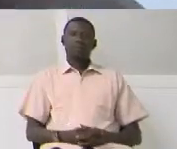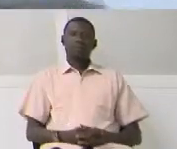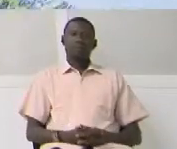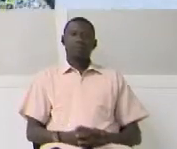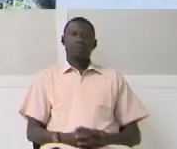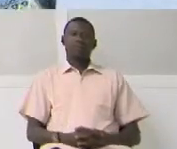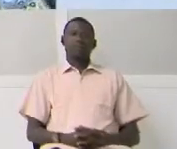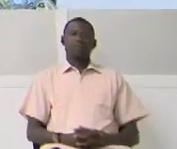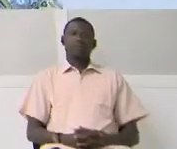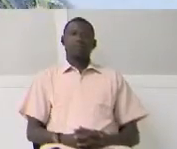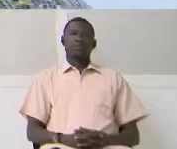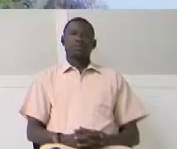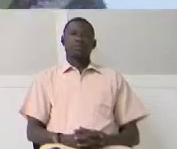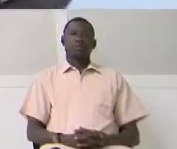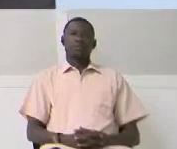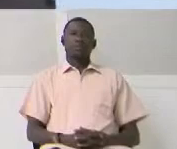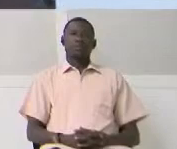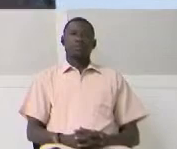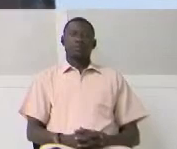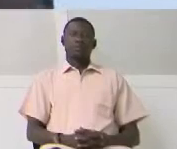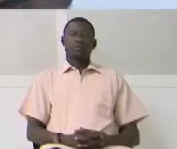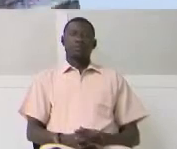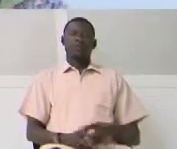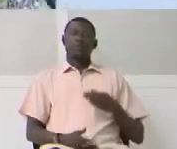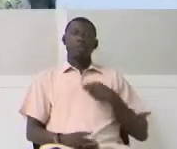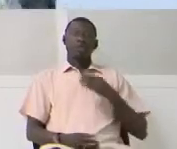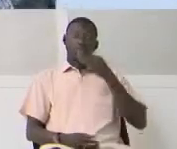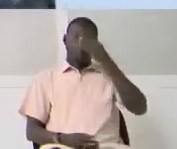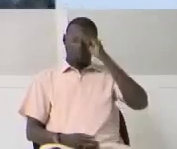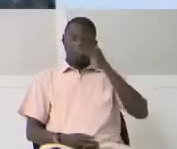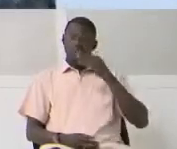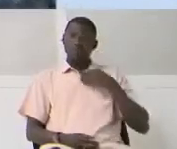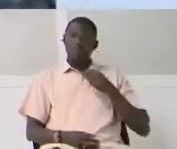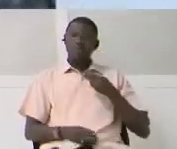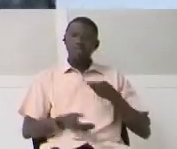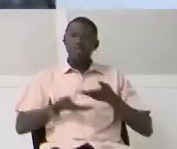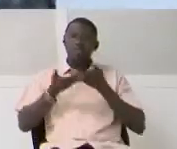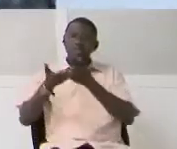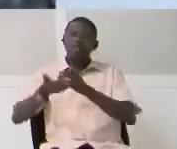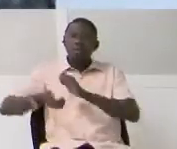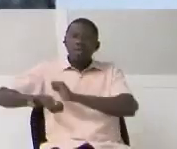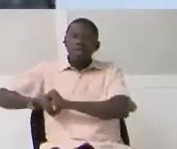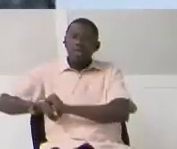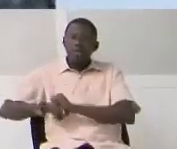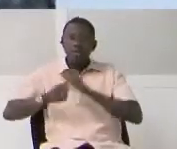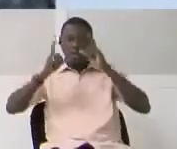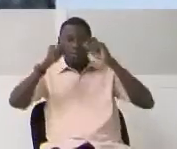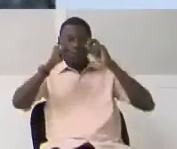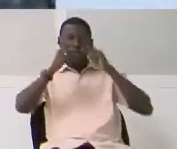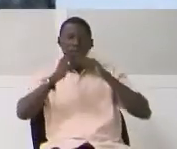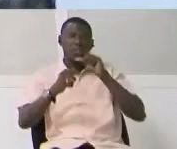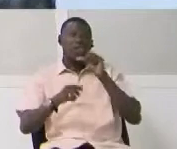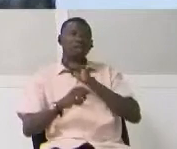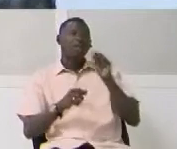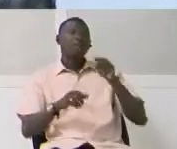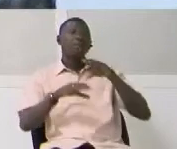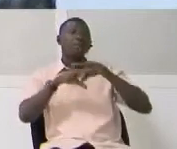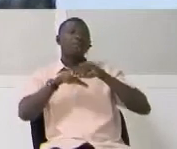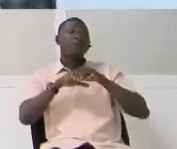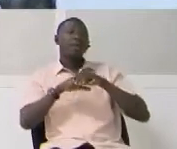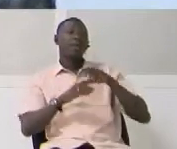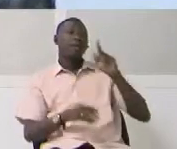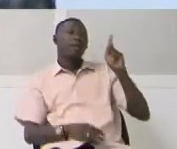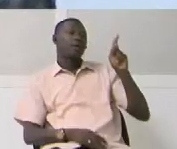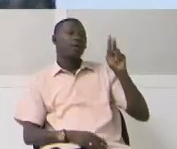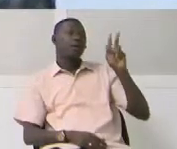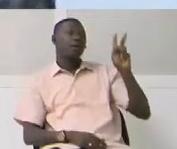at yara, you know. This boy I'm telling you about Kweku Harris, he's now in Birmingham. I went to Dakar